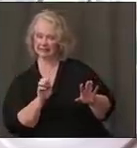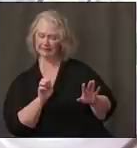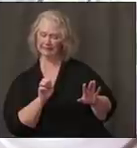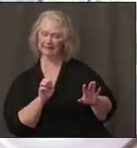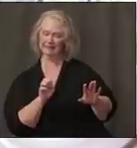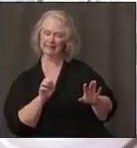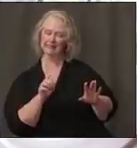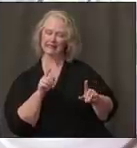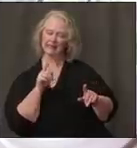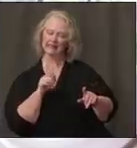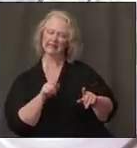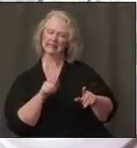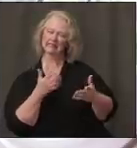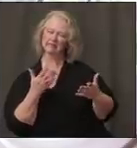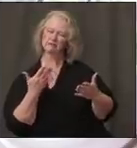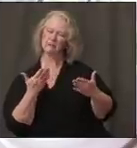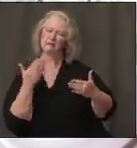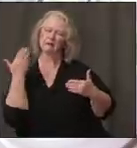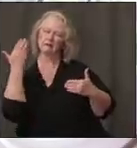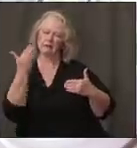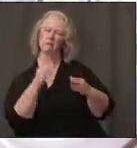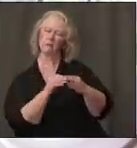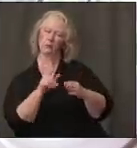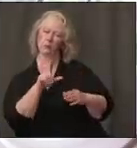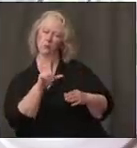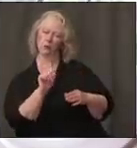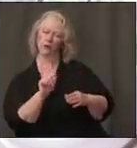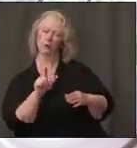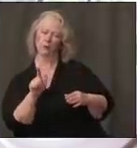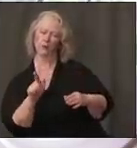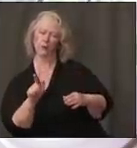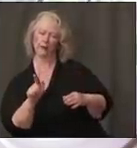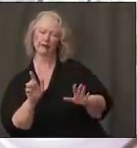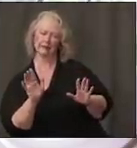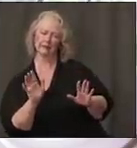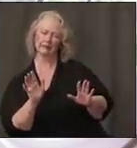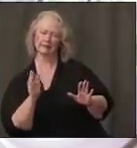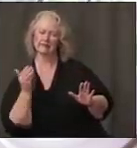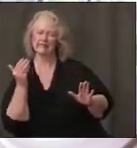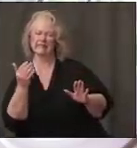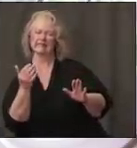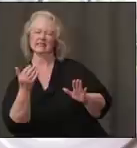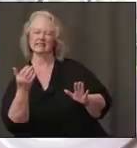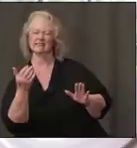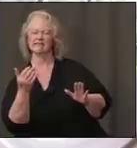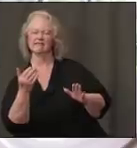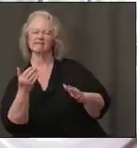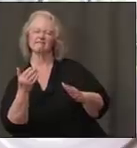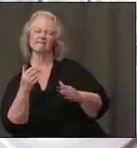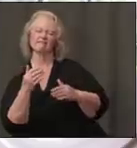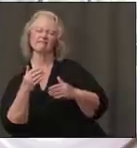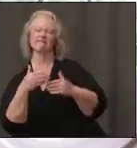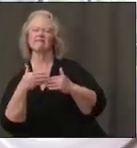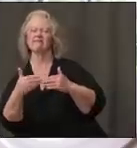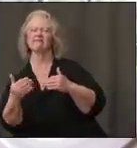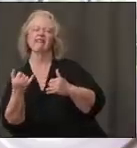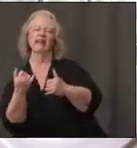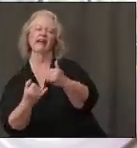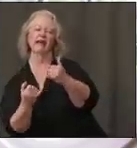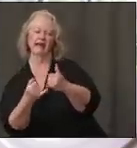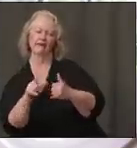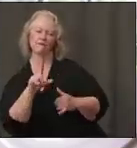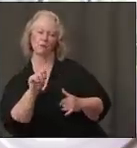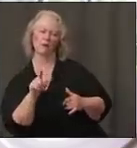population really is a 2021 event, and probably a second half of 2021 event. Having a vaccine available that we can